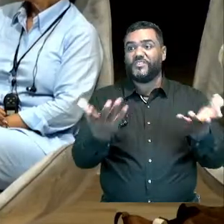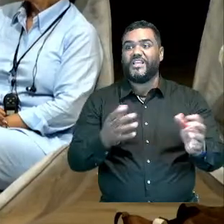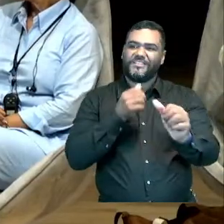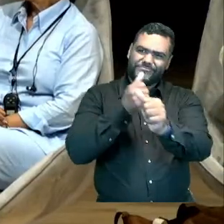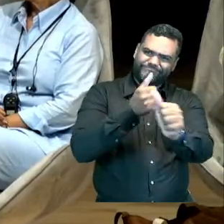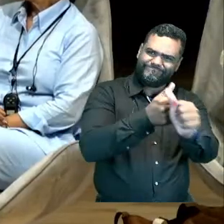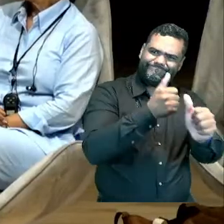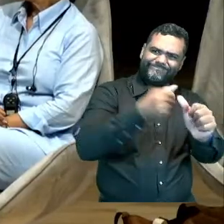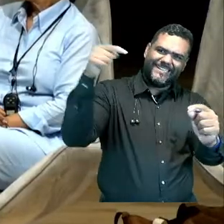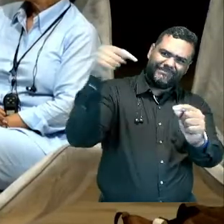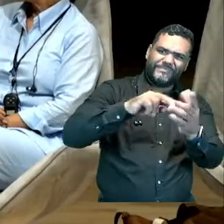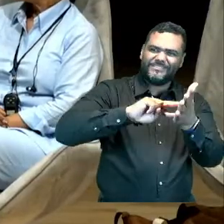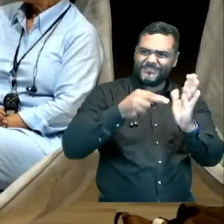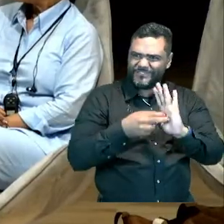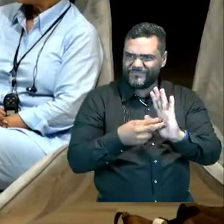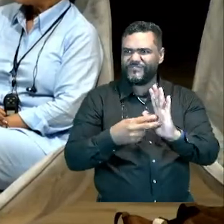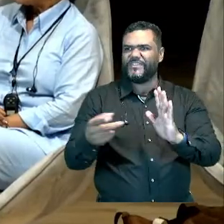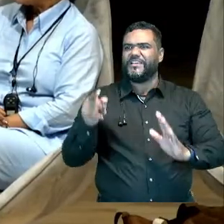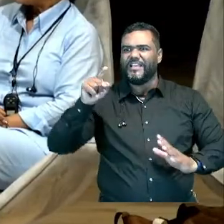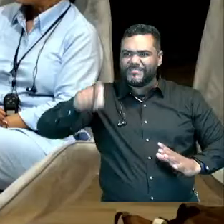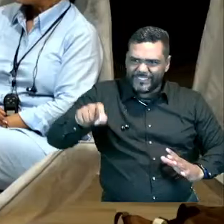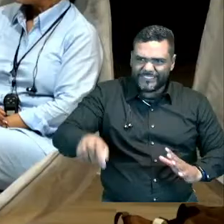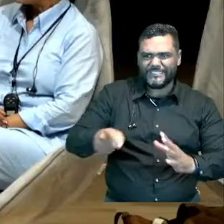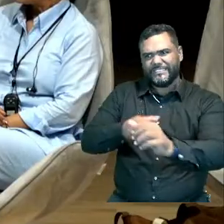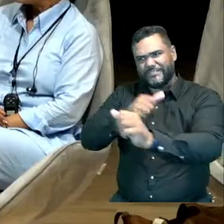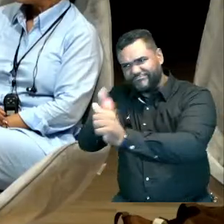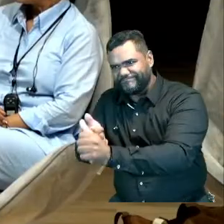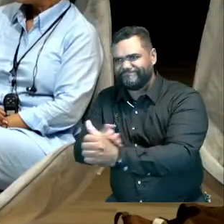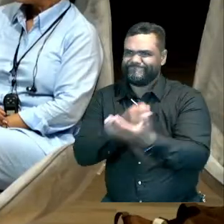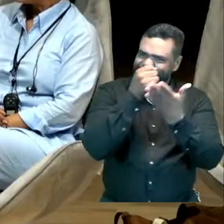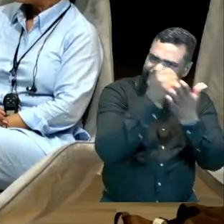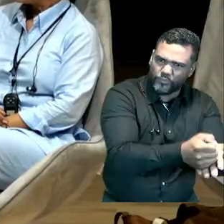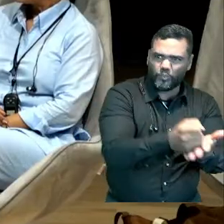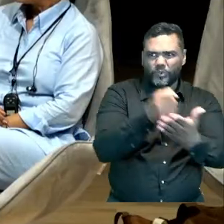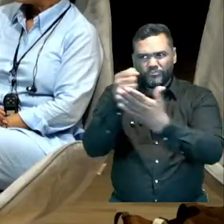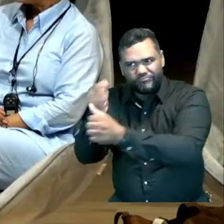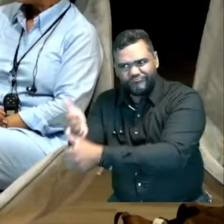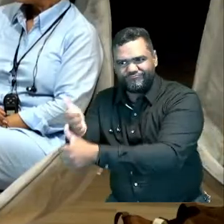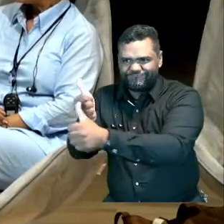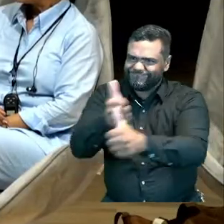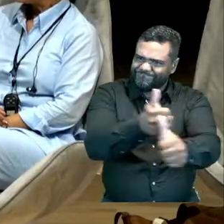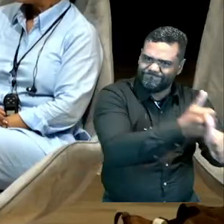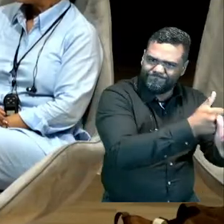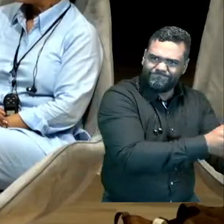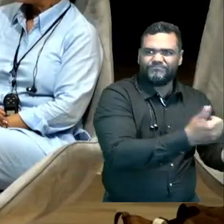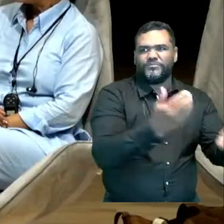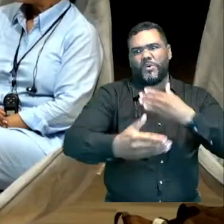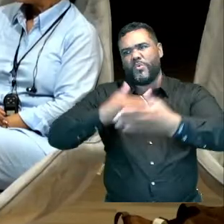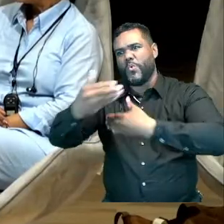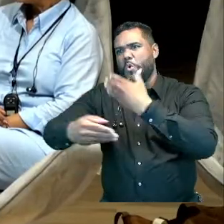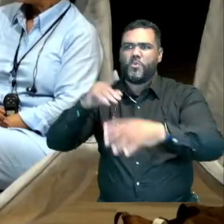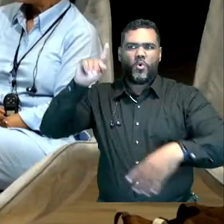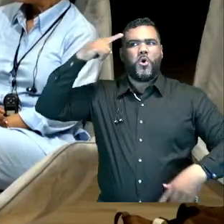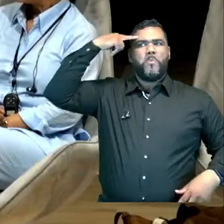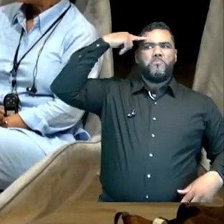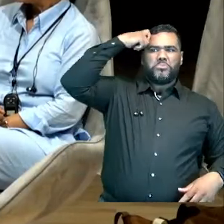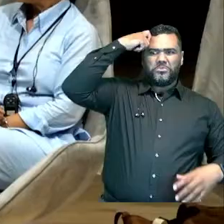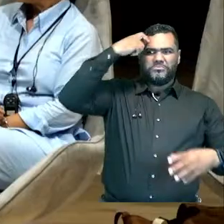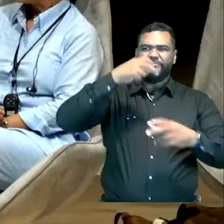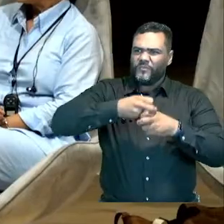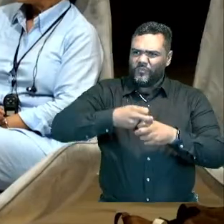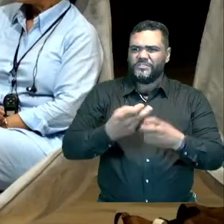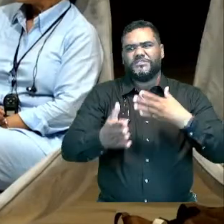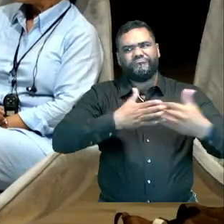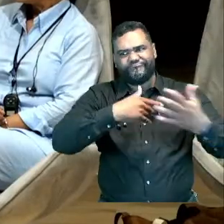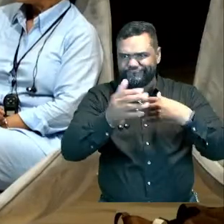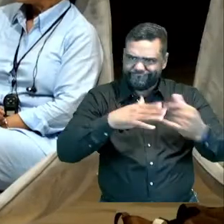is utilized by women in order to face challenges that we